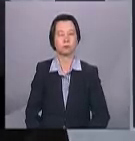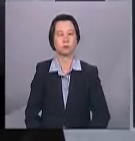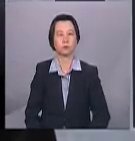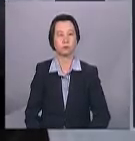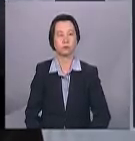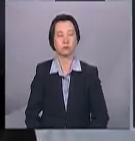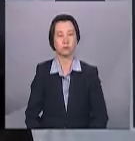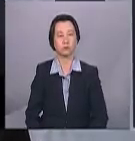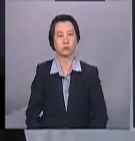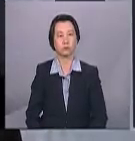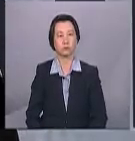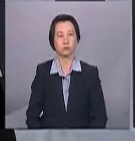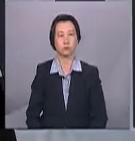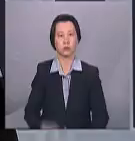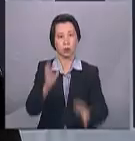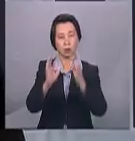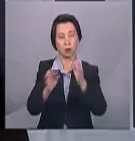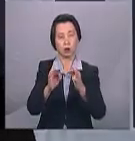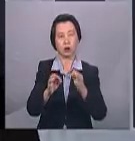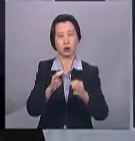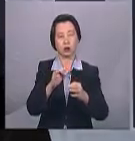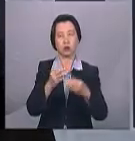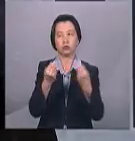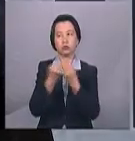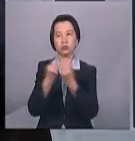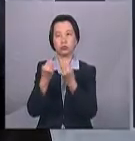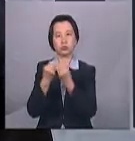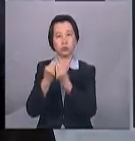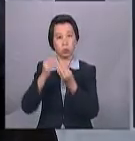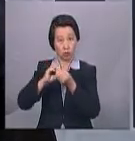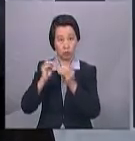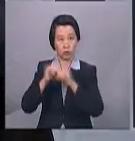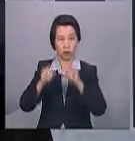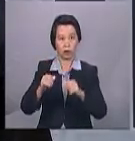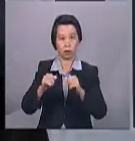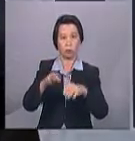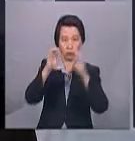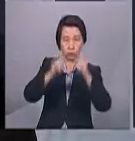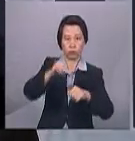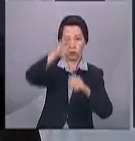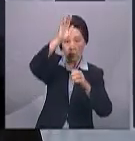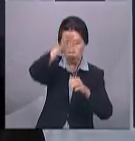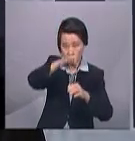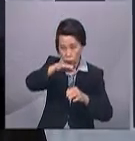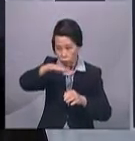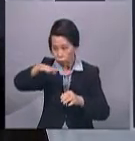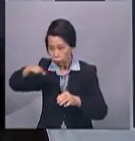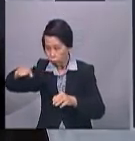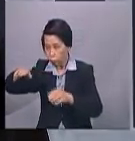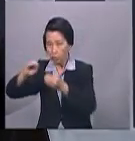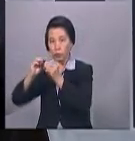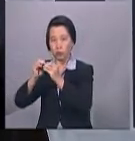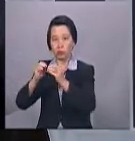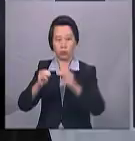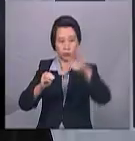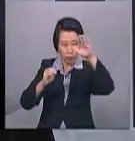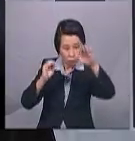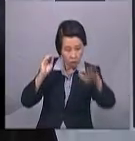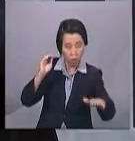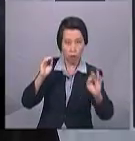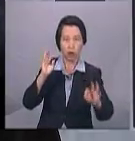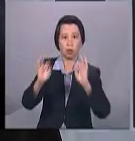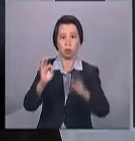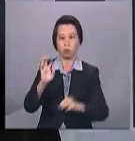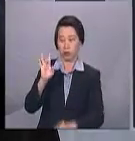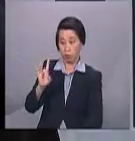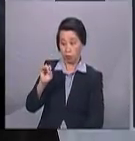So the total number, for example, if we can flatten the curve, means we can lower the total number. And we do know that